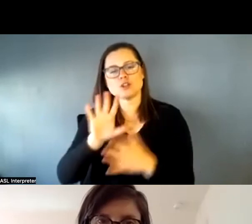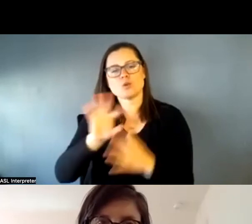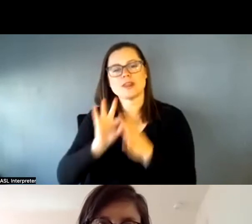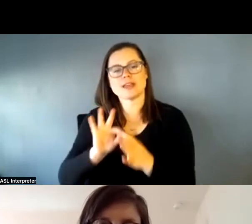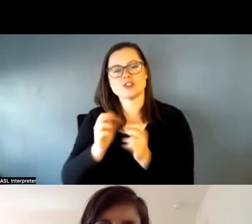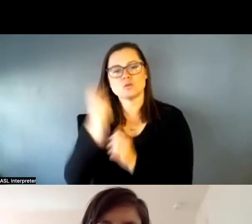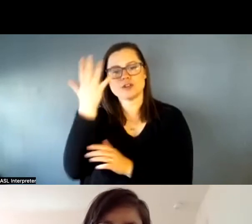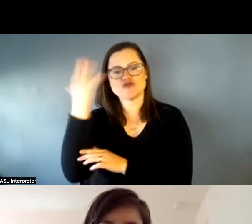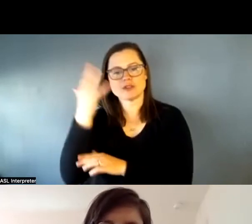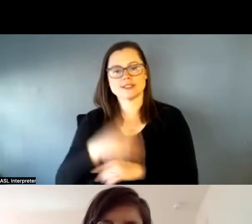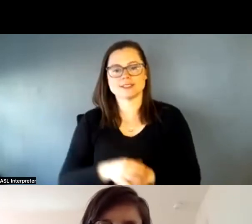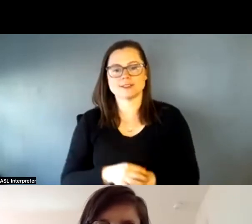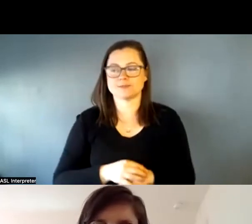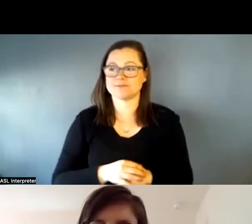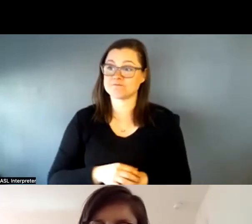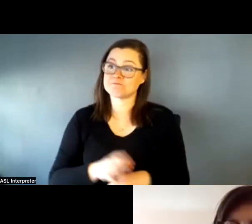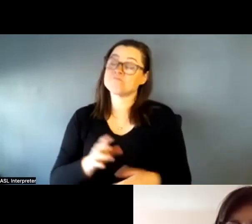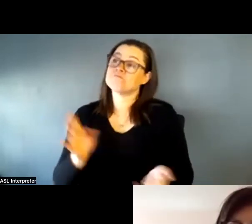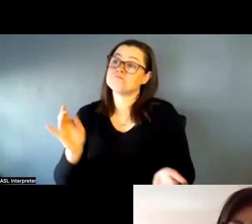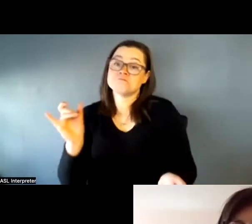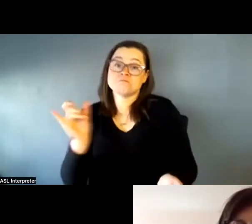Well, it's pretty much as I described.